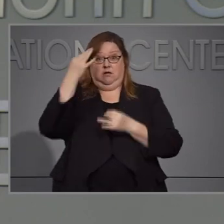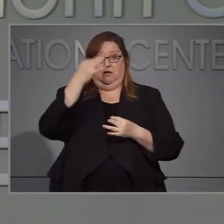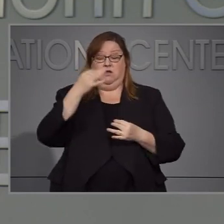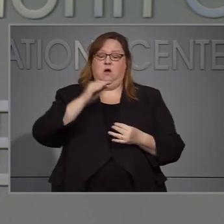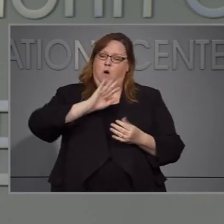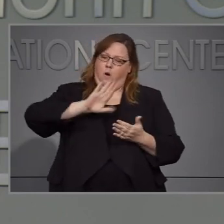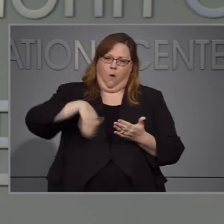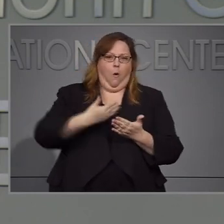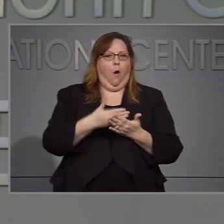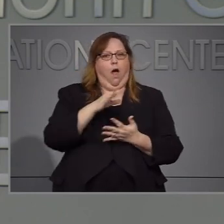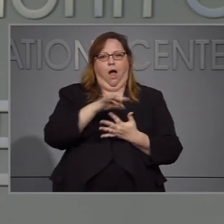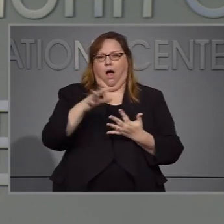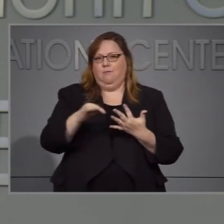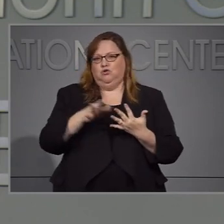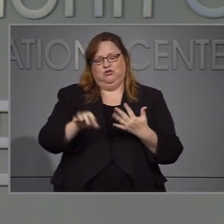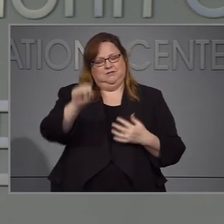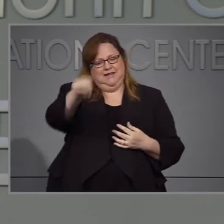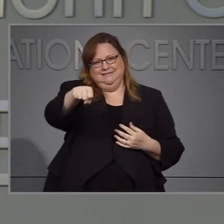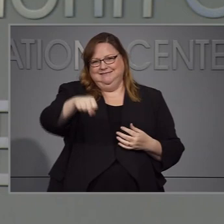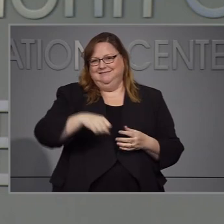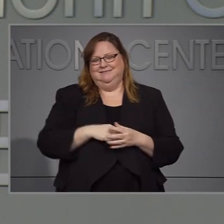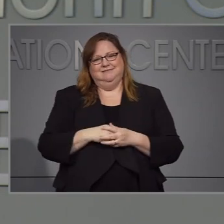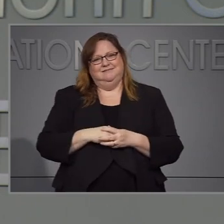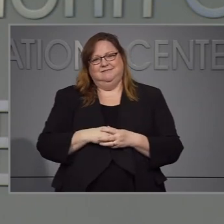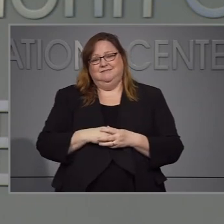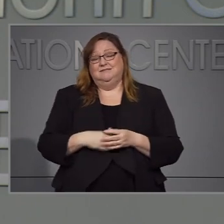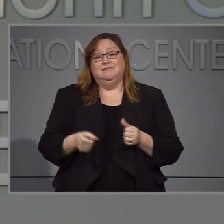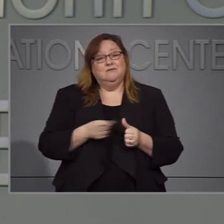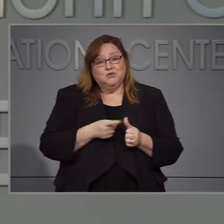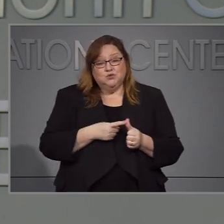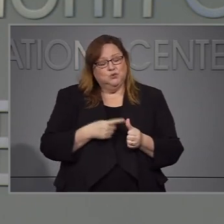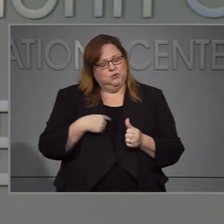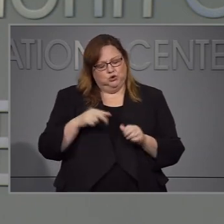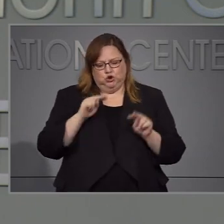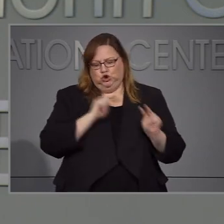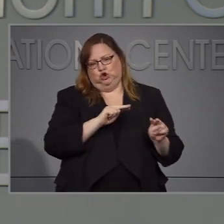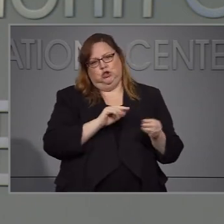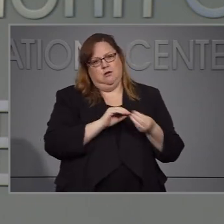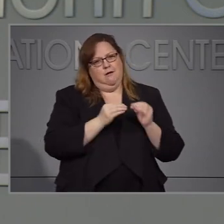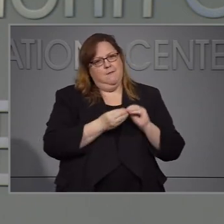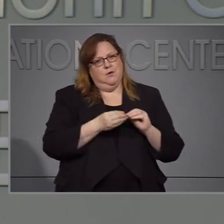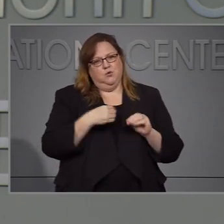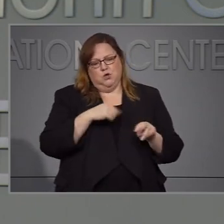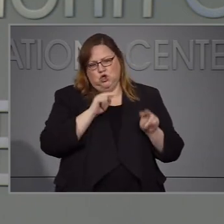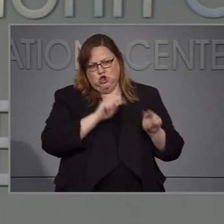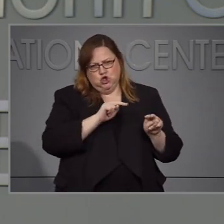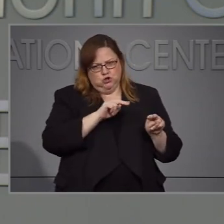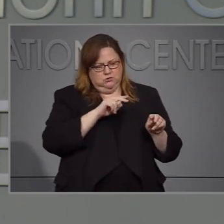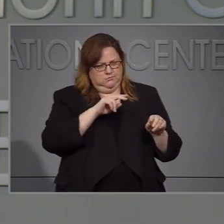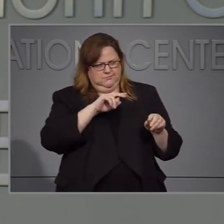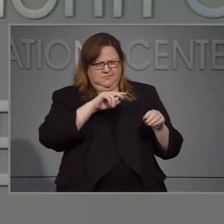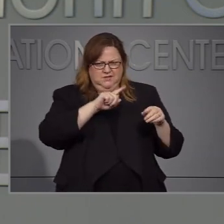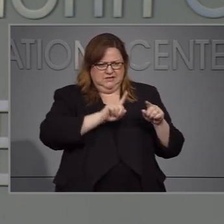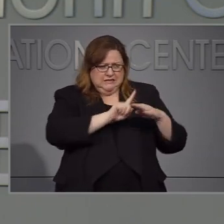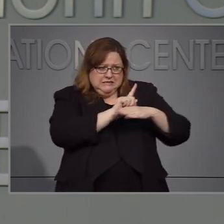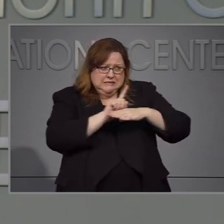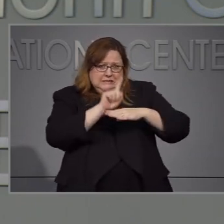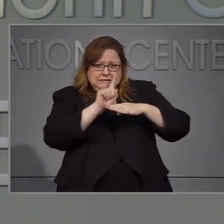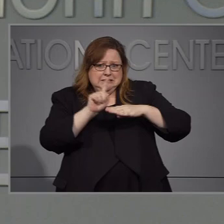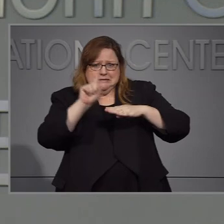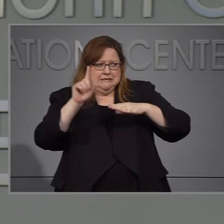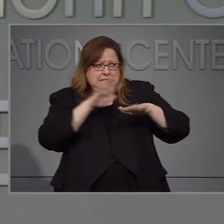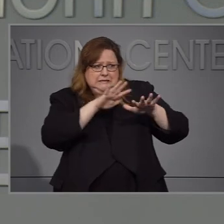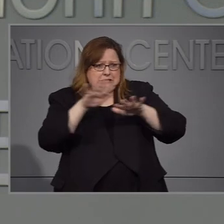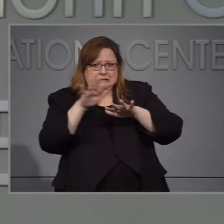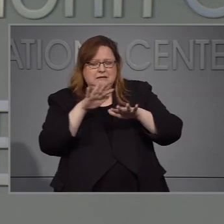consider. But the first thing we do is we look at our numbers, our trends, our indicators that we always